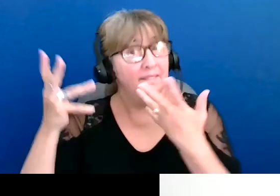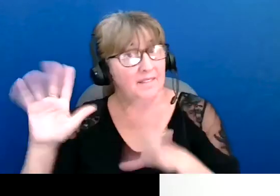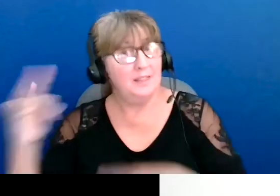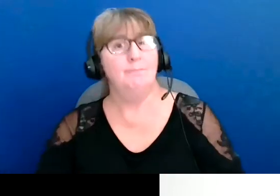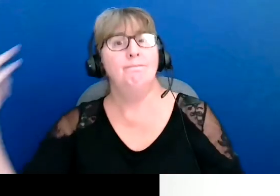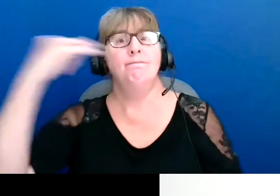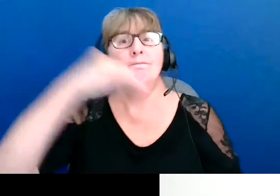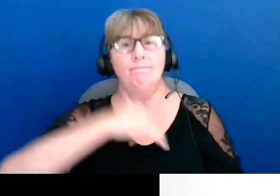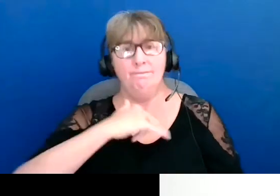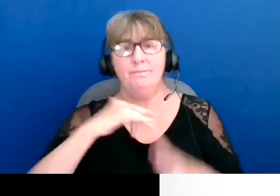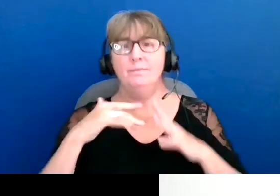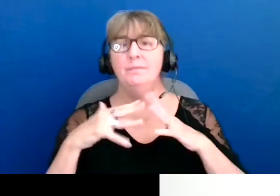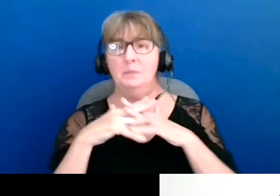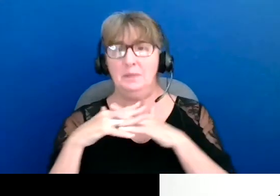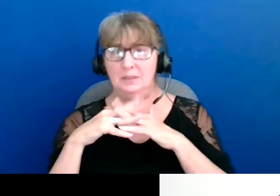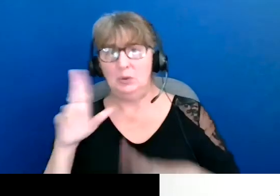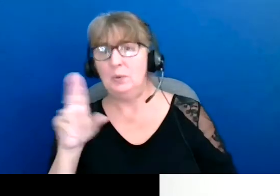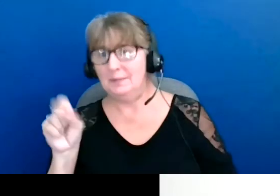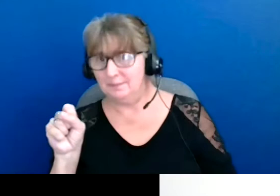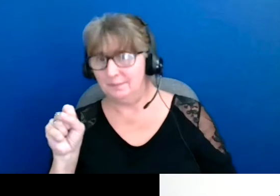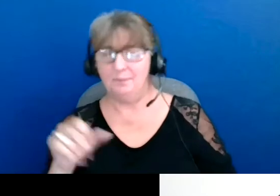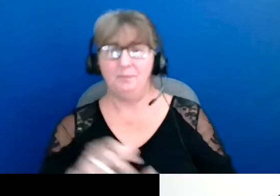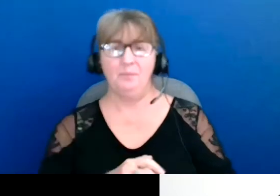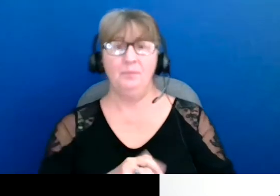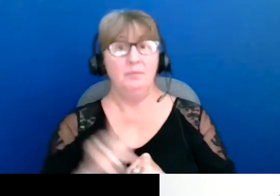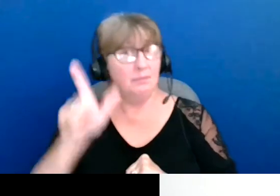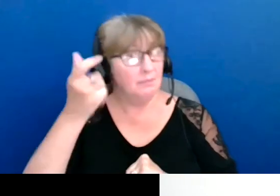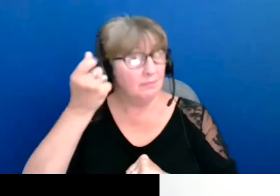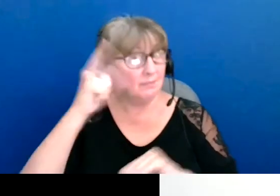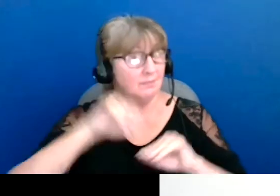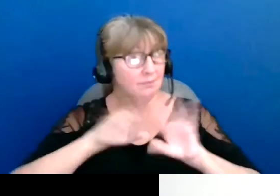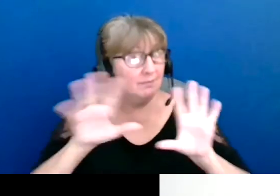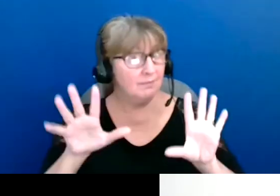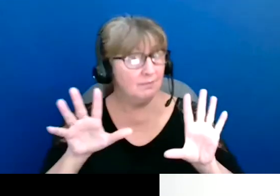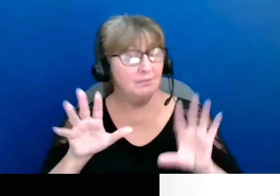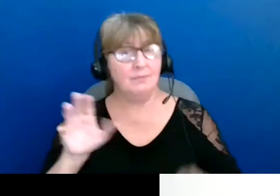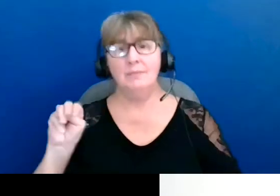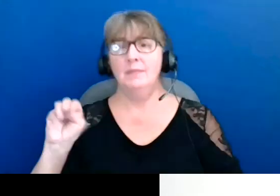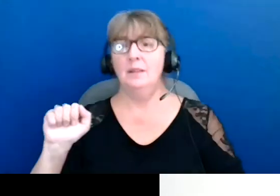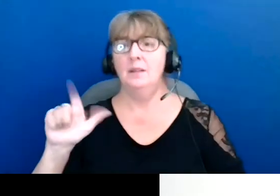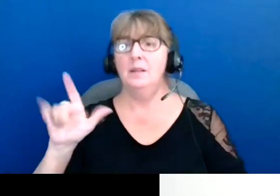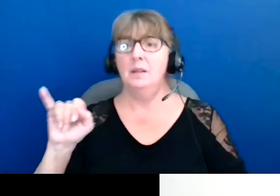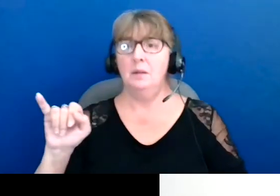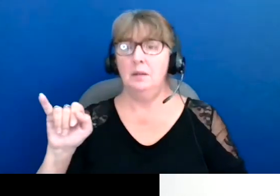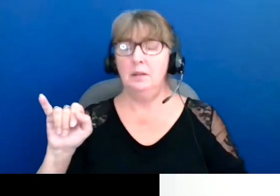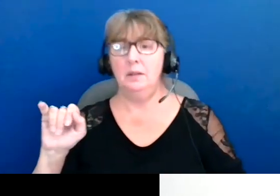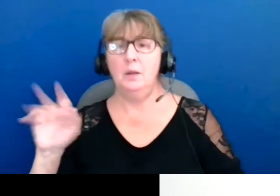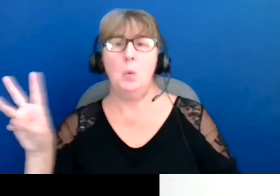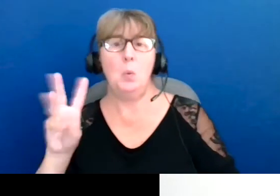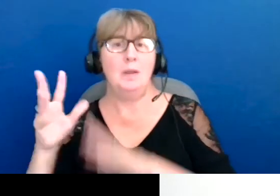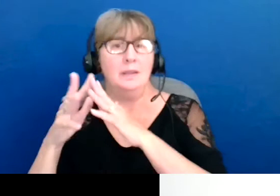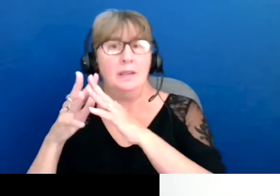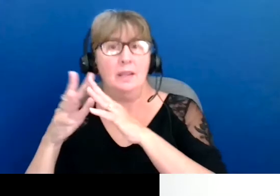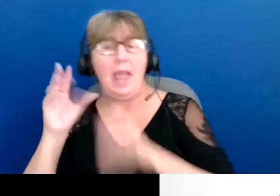United States. I want to clarify, Mali, West Africa has